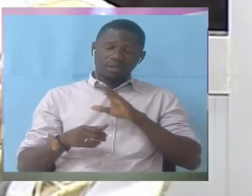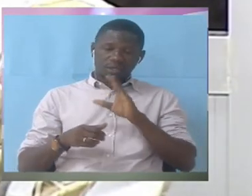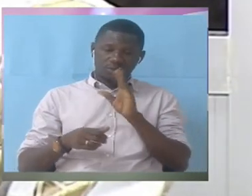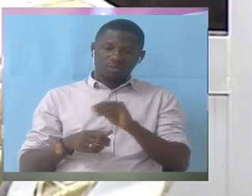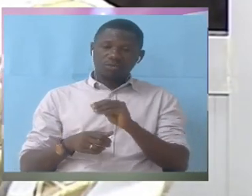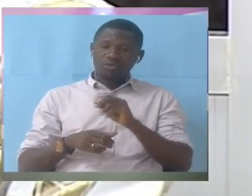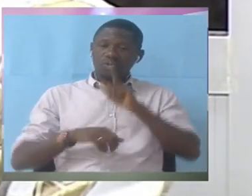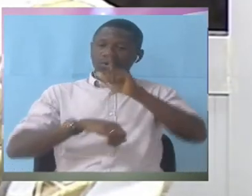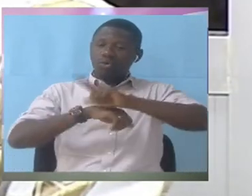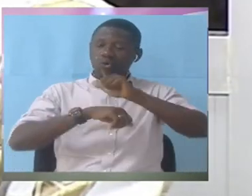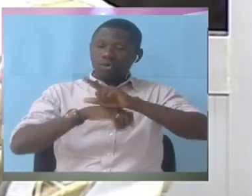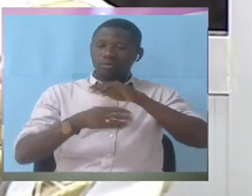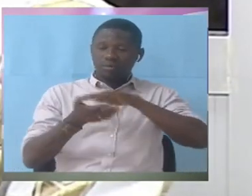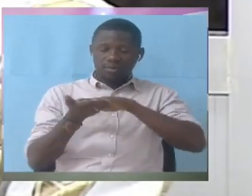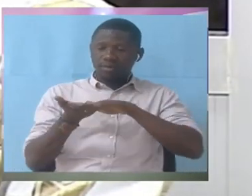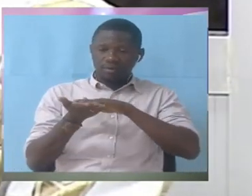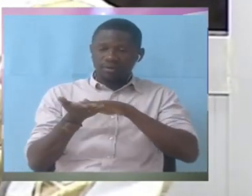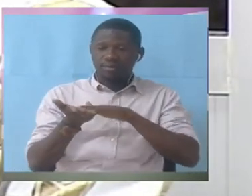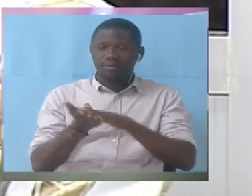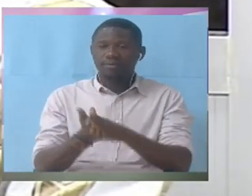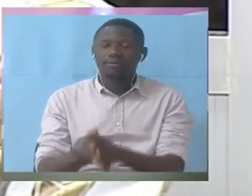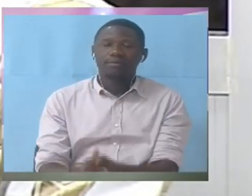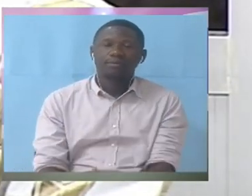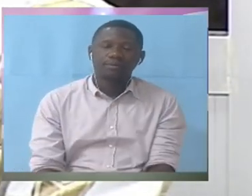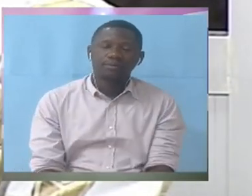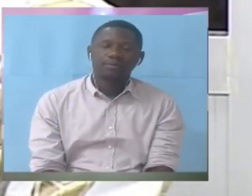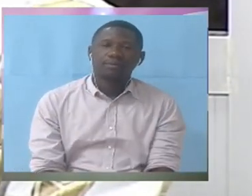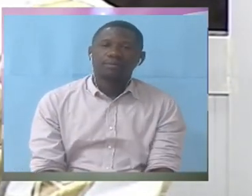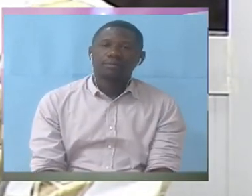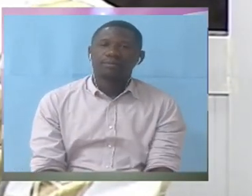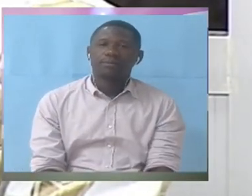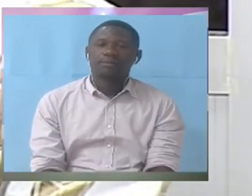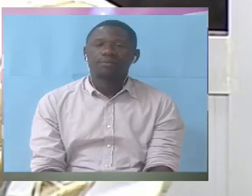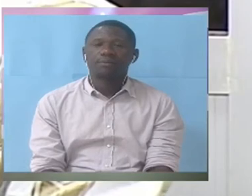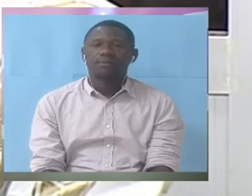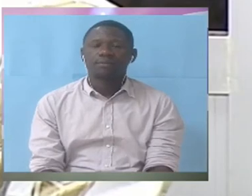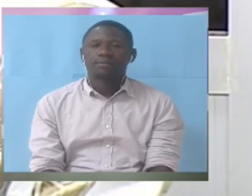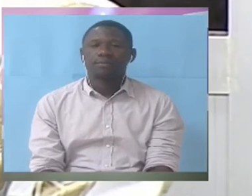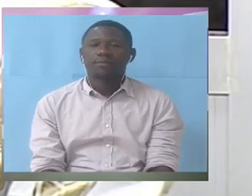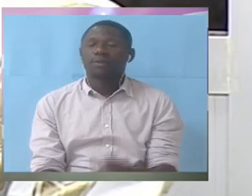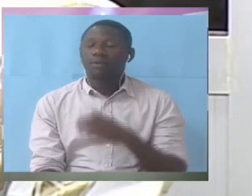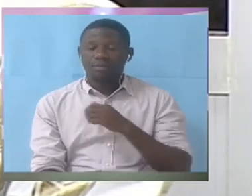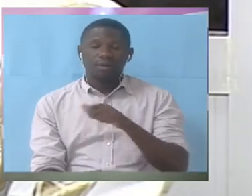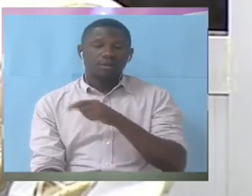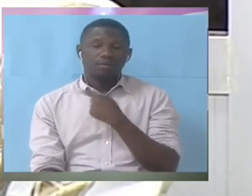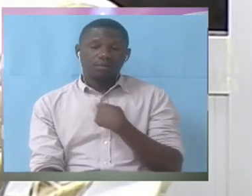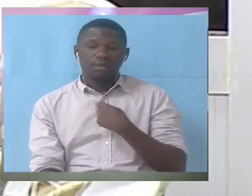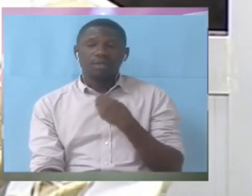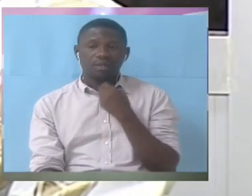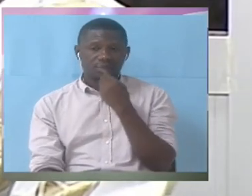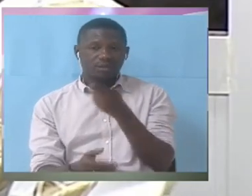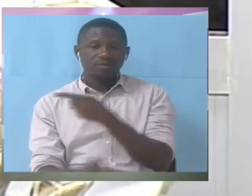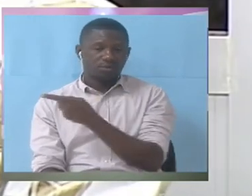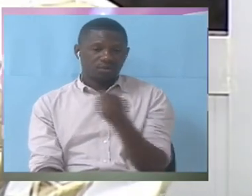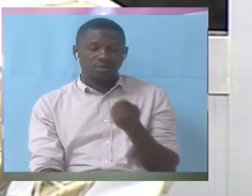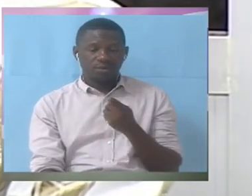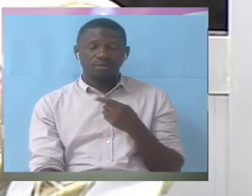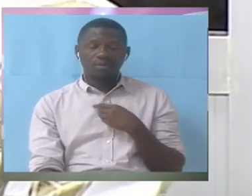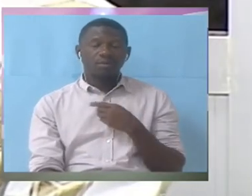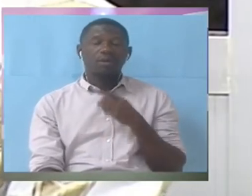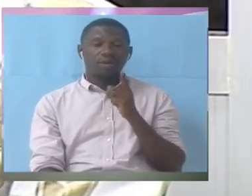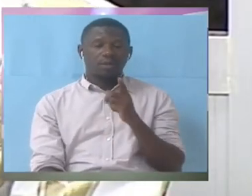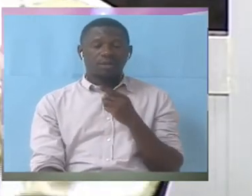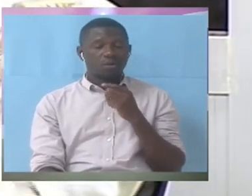ka laaj moy mun munam ci li nga xamne moy fajam ci walu ciosan faji nit ko ñu. I said to them, look, let's get one thing